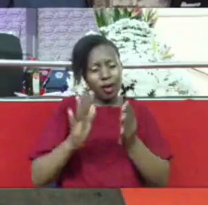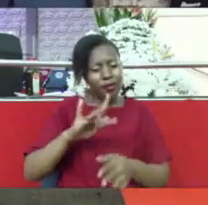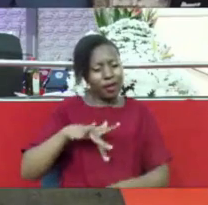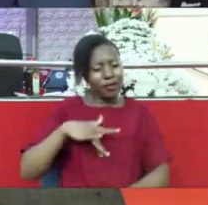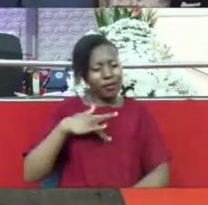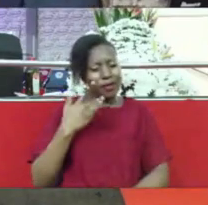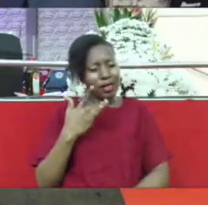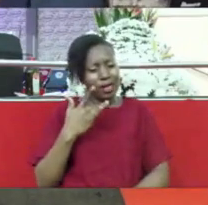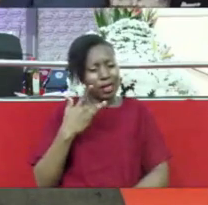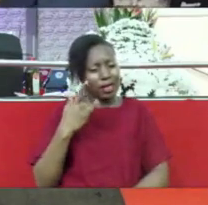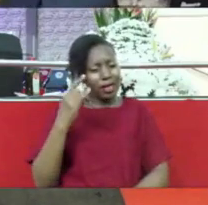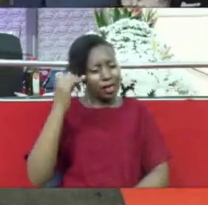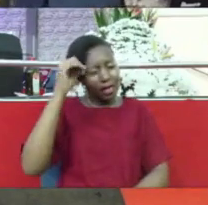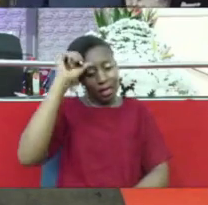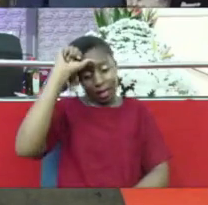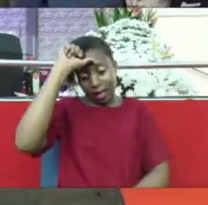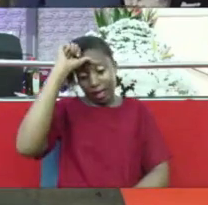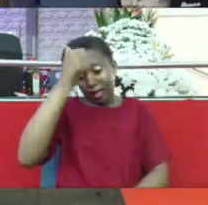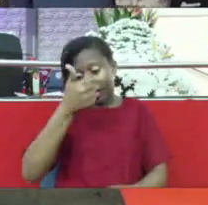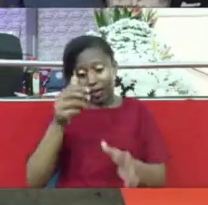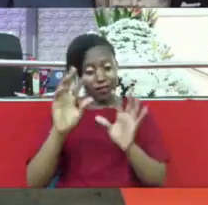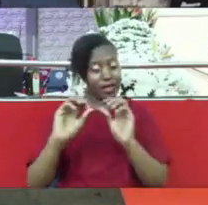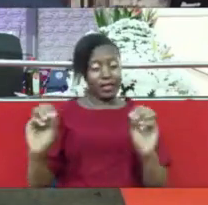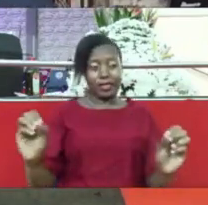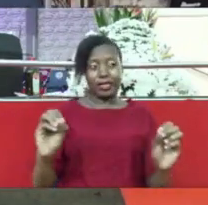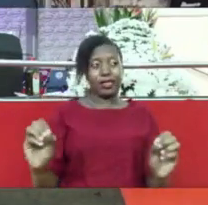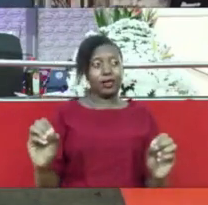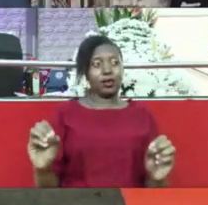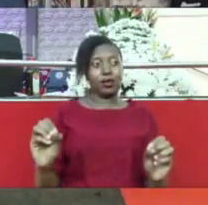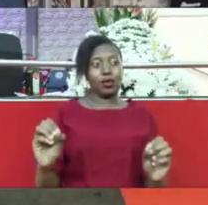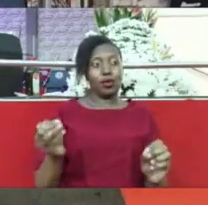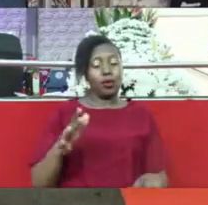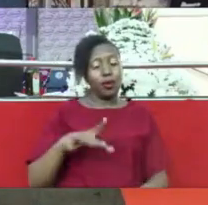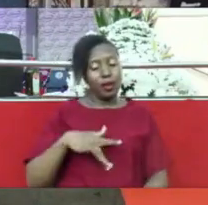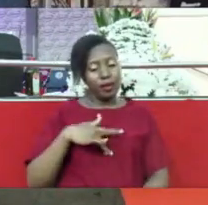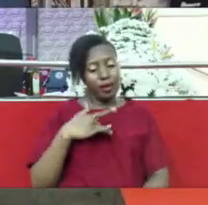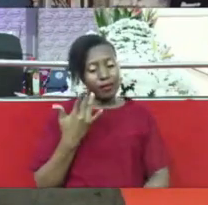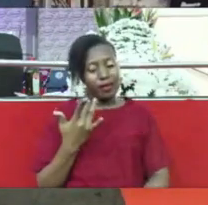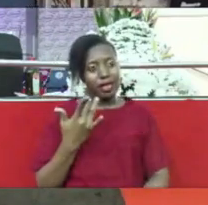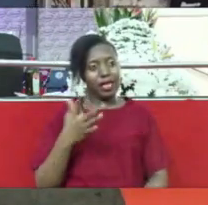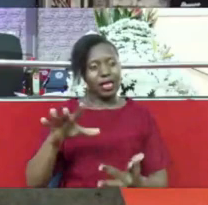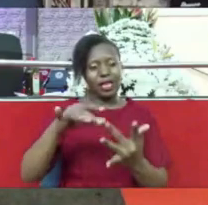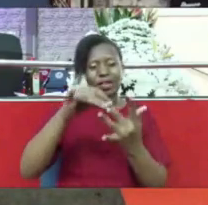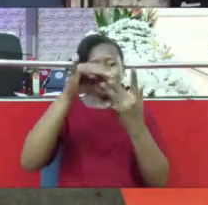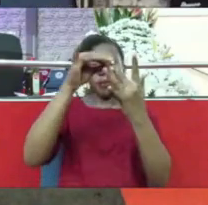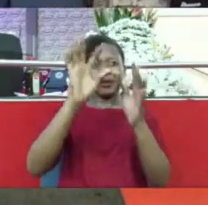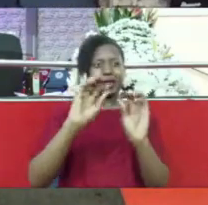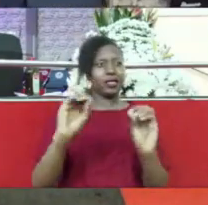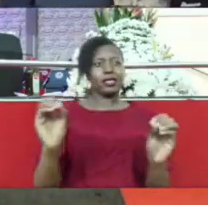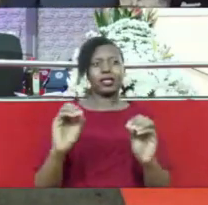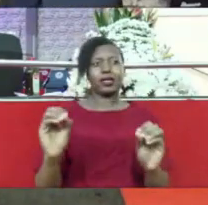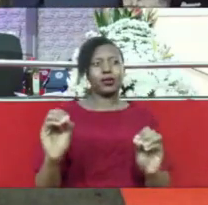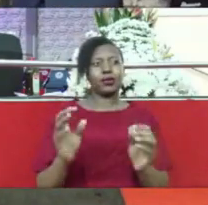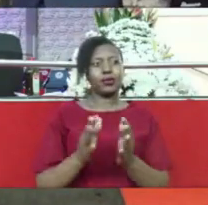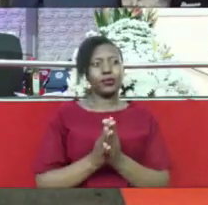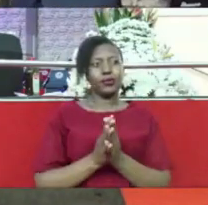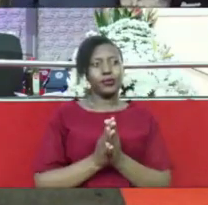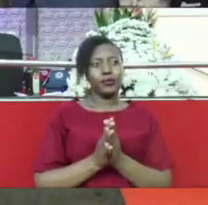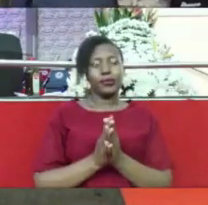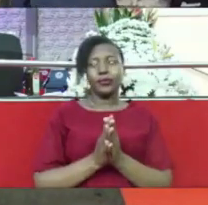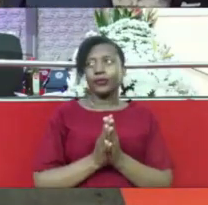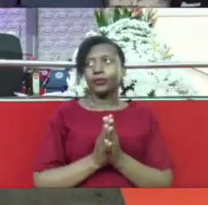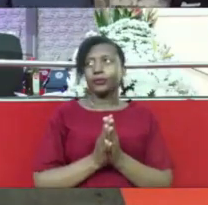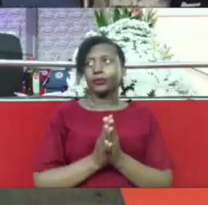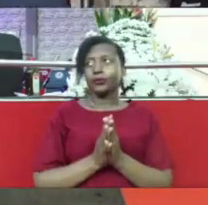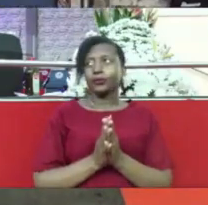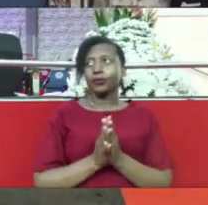or sharp. Unajihisi wewe huelewi mambo mengi. You may be feeling less privileged. Wewe unajihisi una ulemavu fulani.